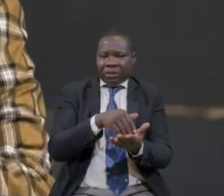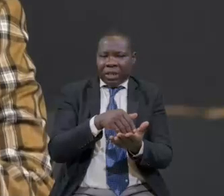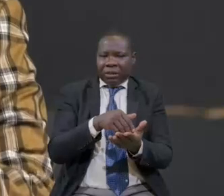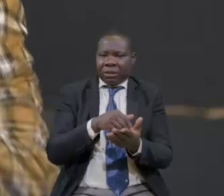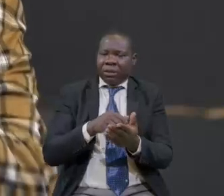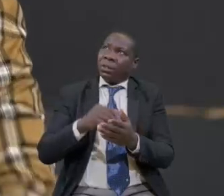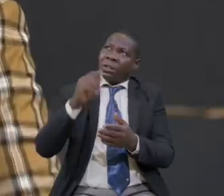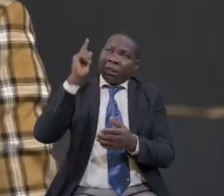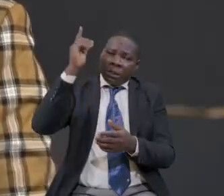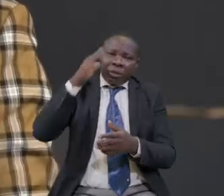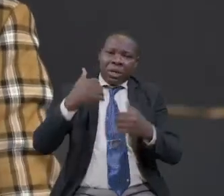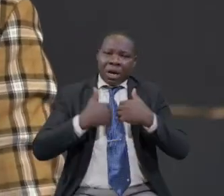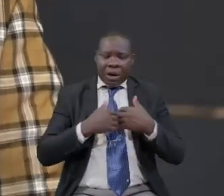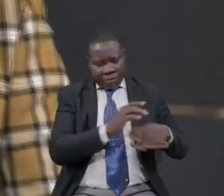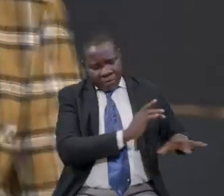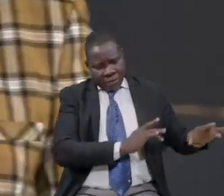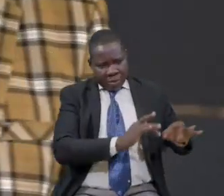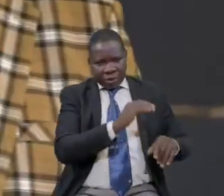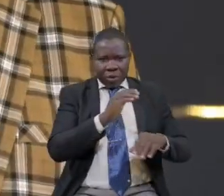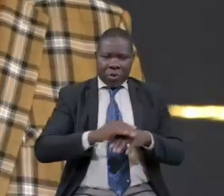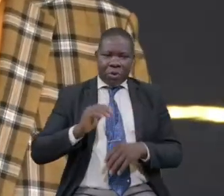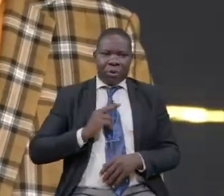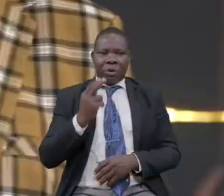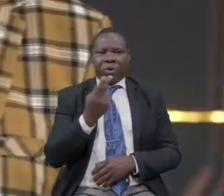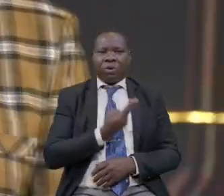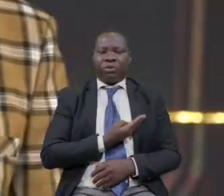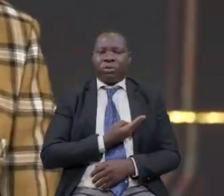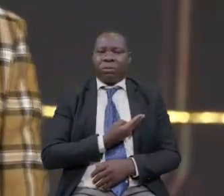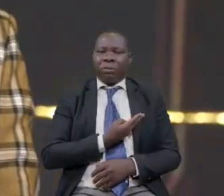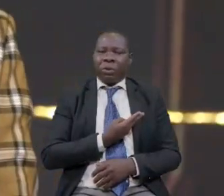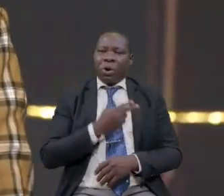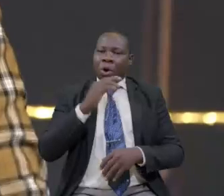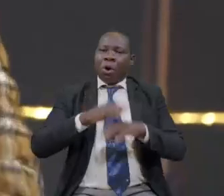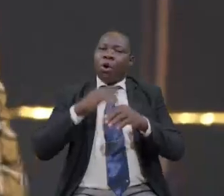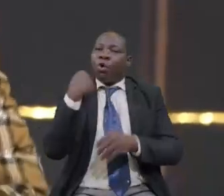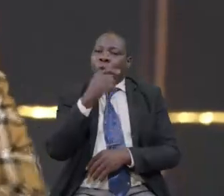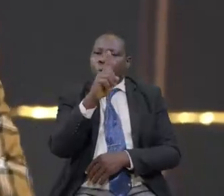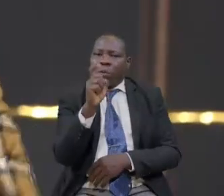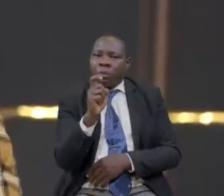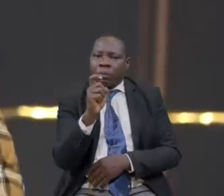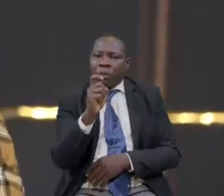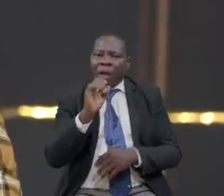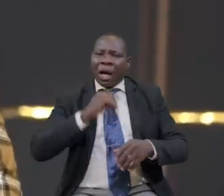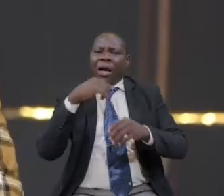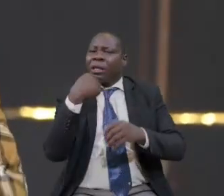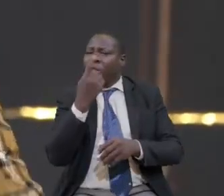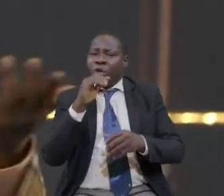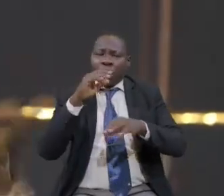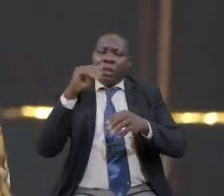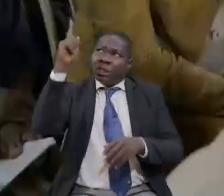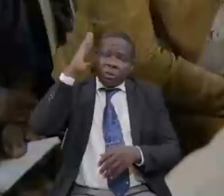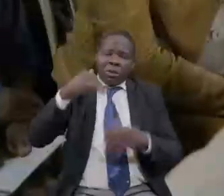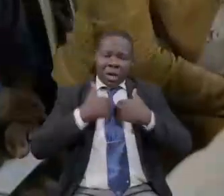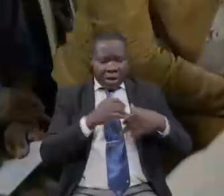compassion upon us. Upon who? I said, he will have compassion upon